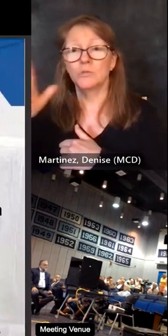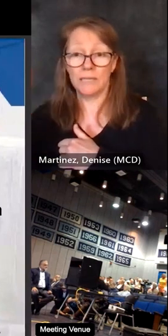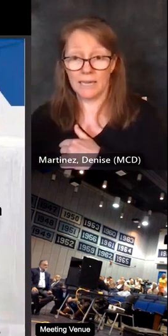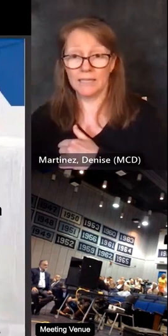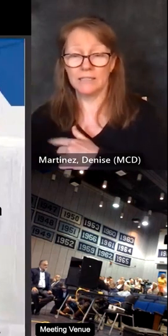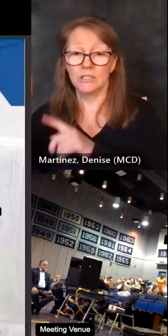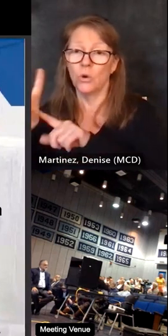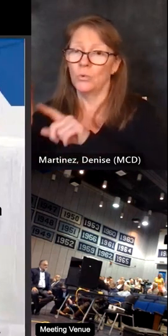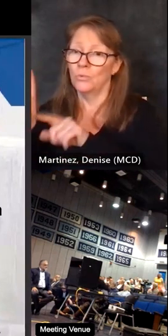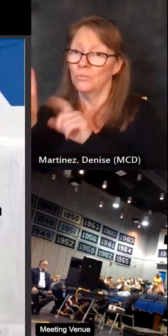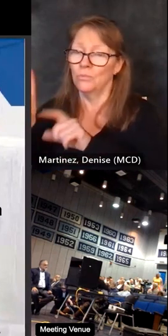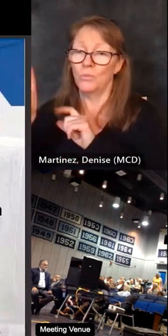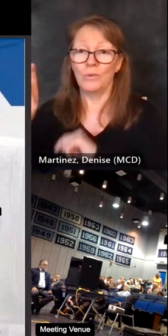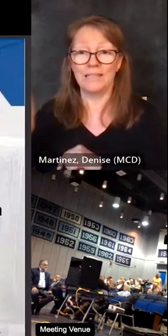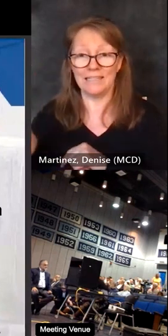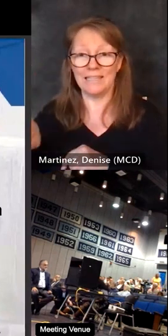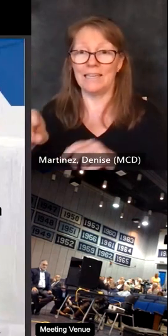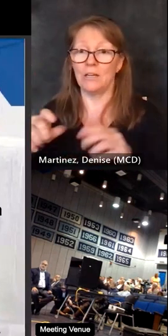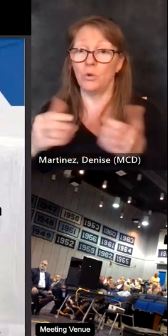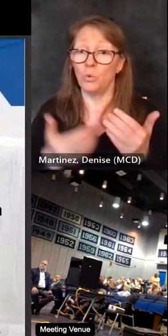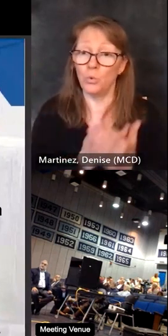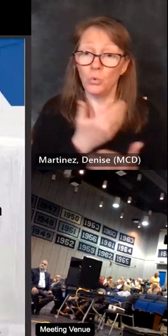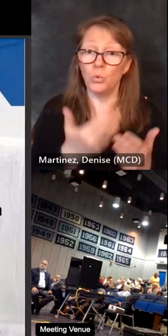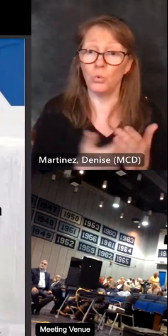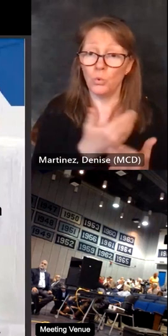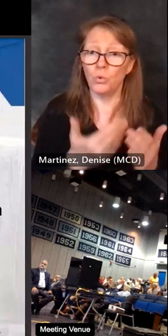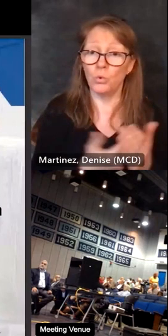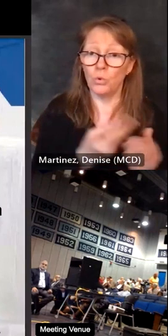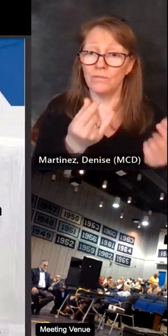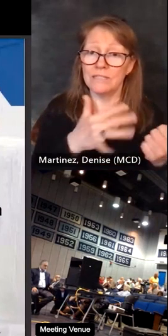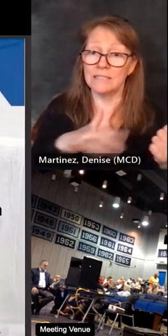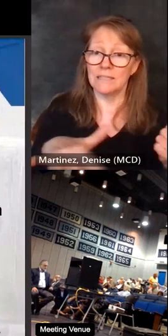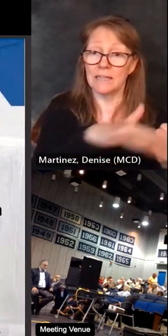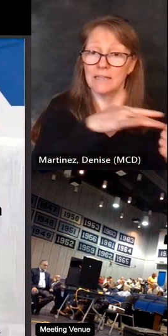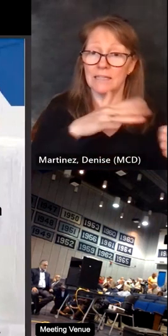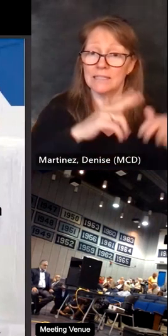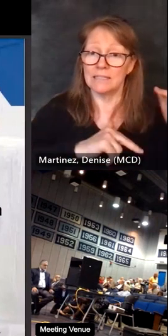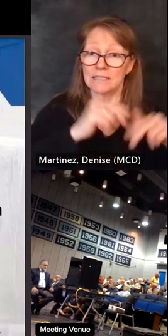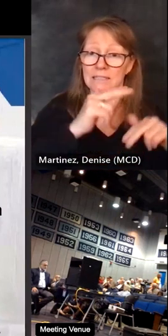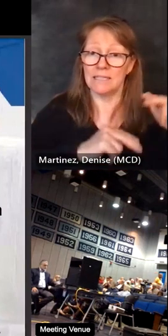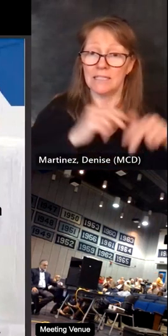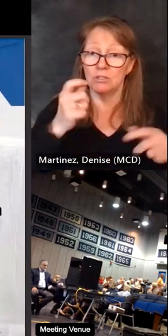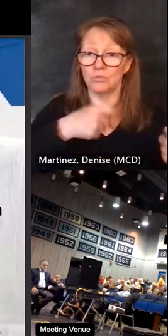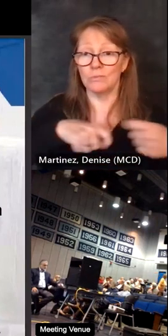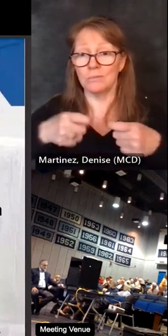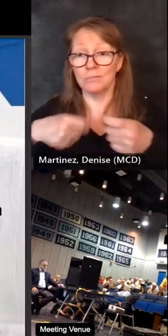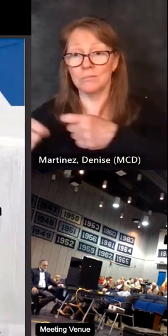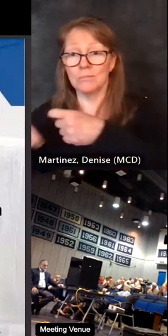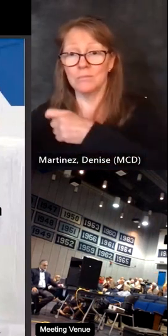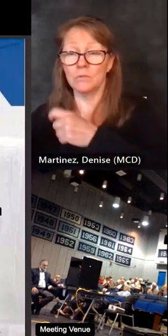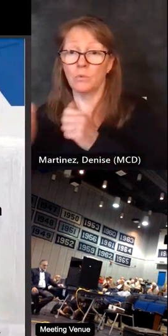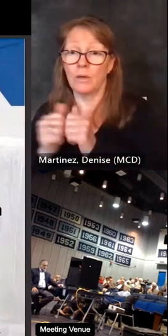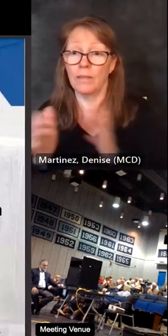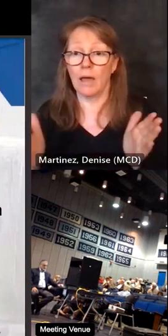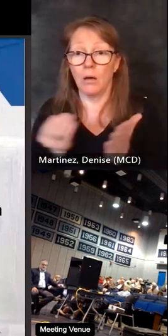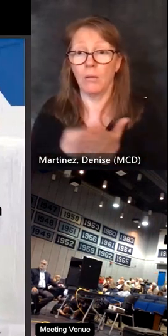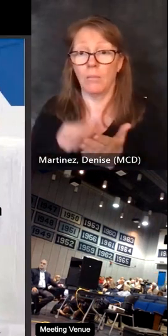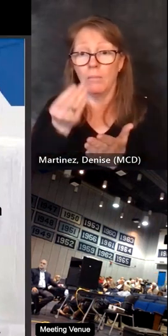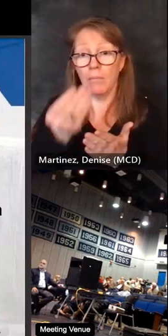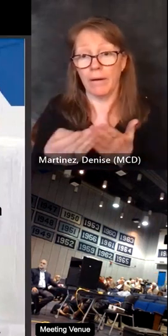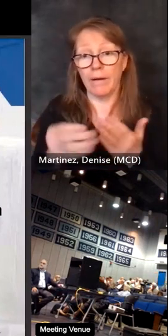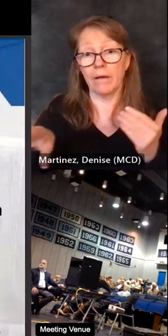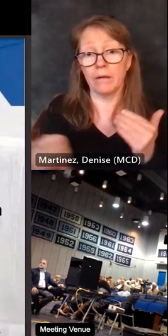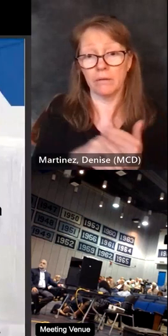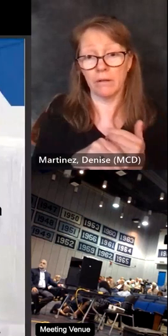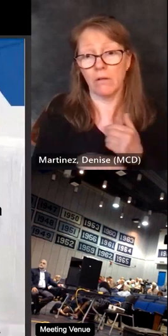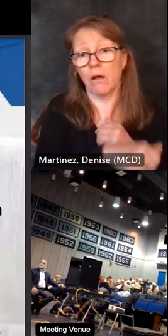ahead of that retirement if we're going to be able to replace those buses with battery electric buses and not have to buy another round of compressed natural